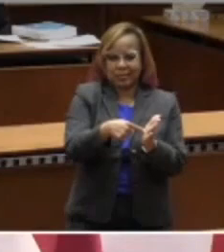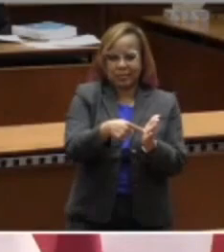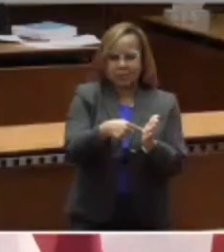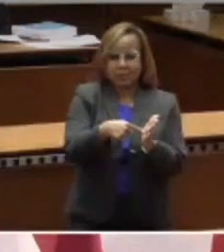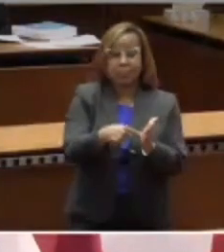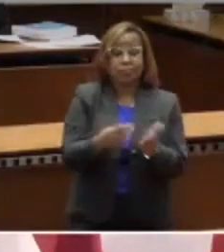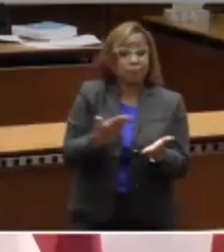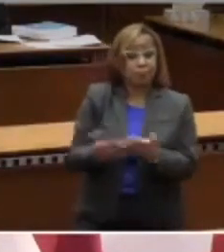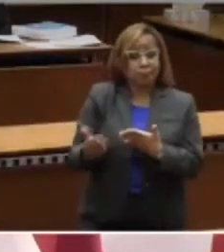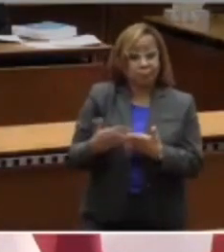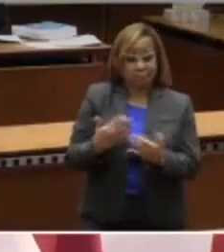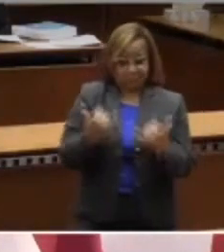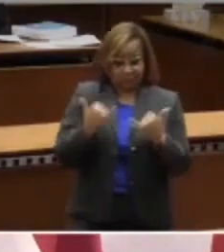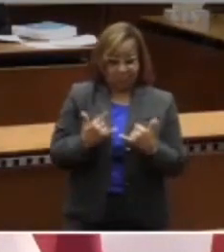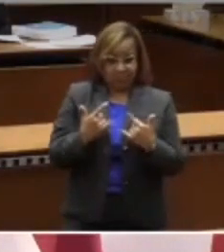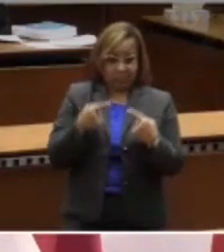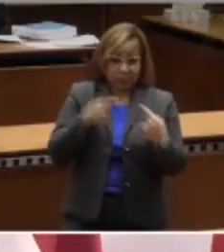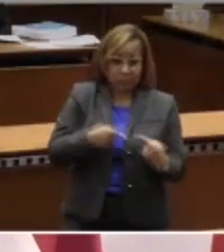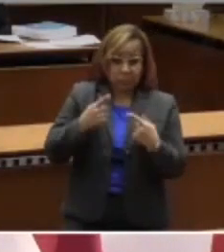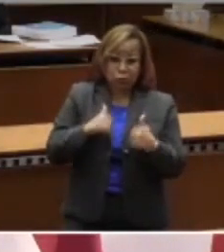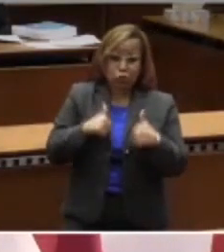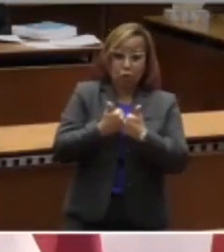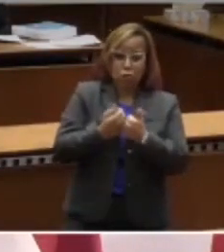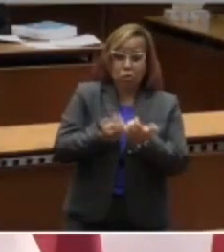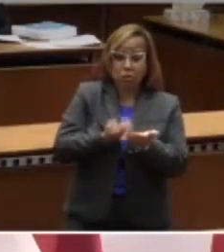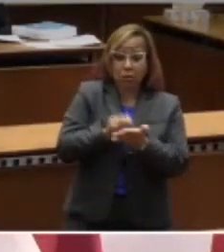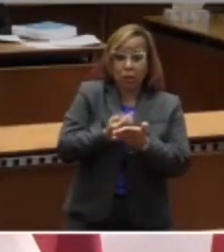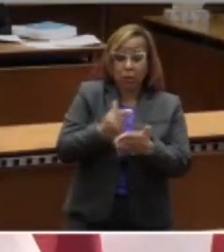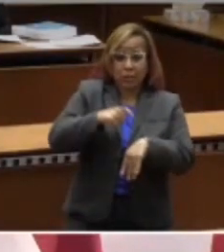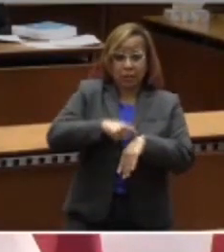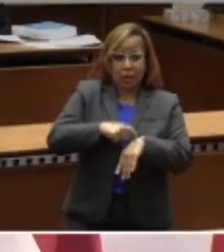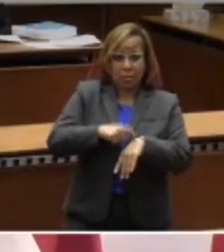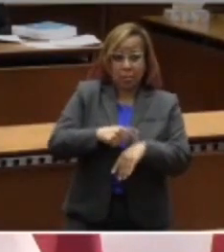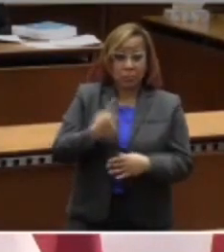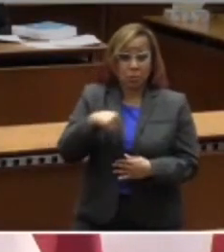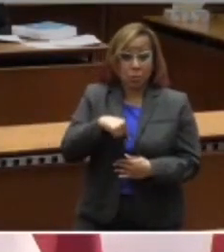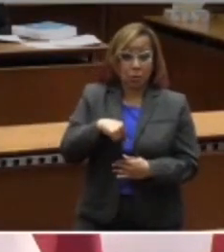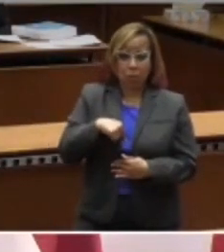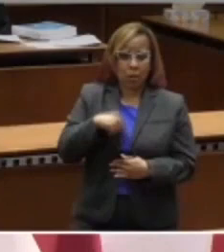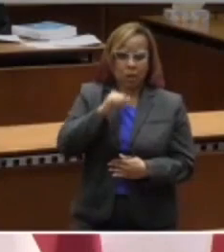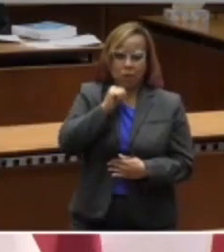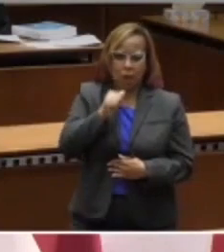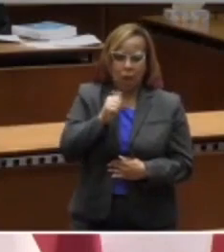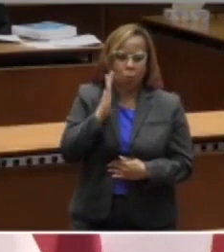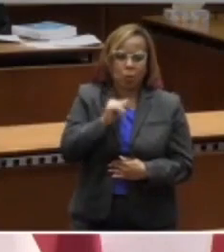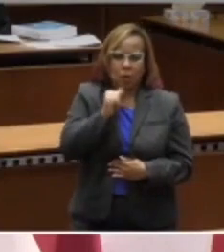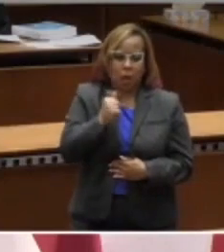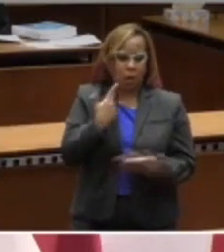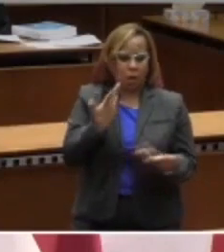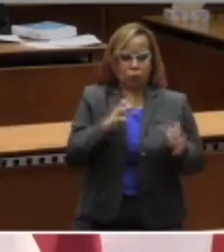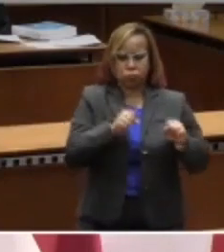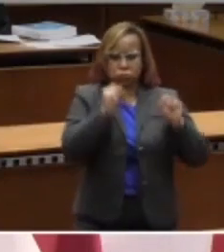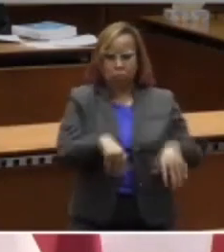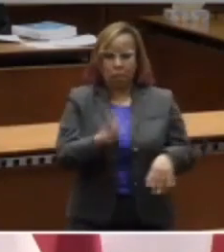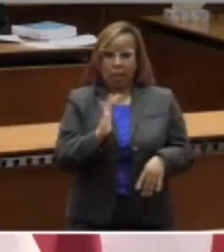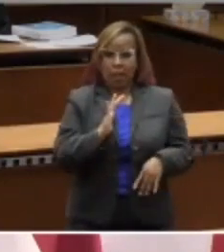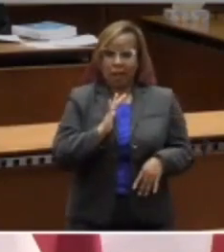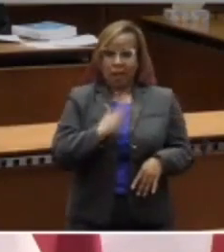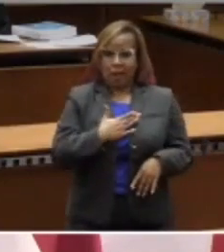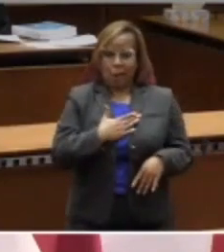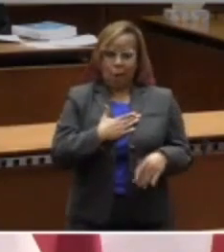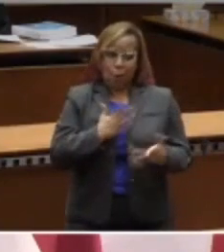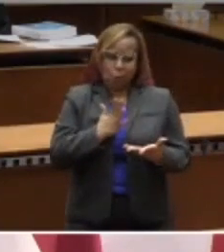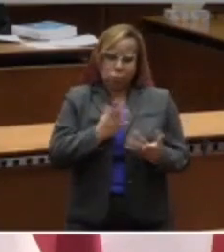And despite our challenging economic times, we have not and will not abandon our commitment to equity